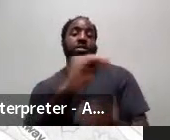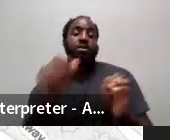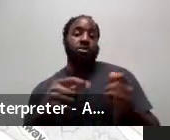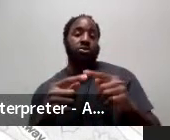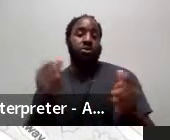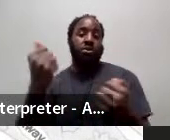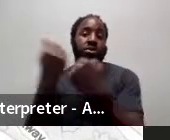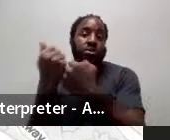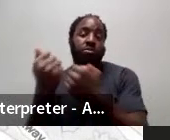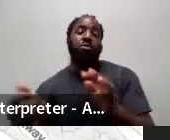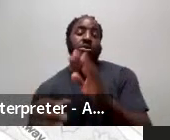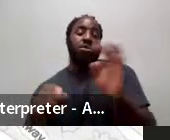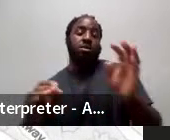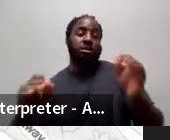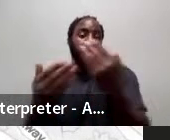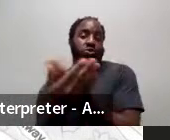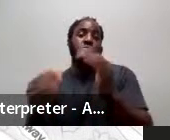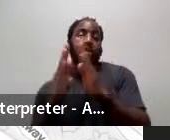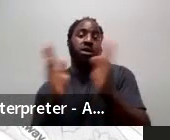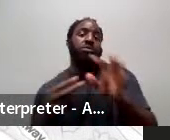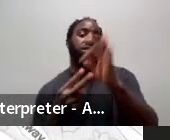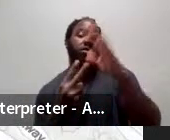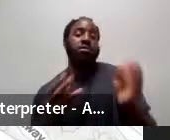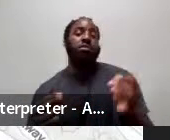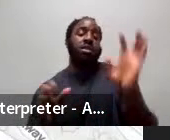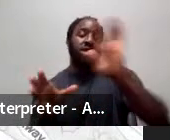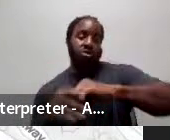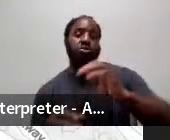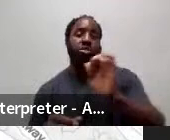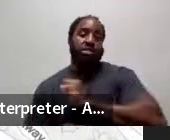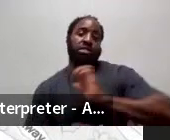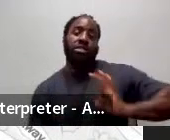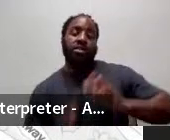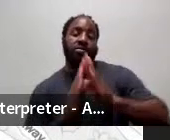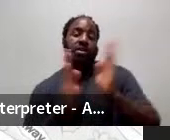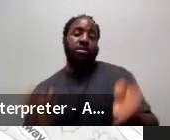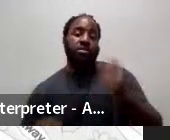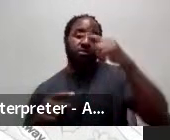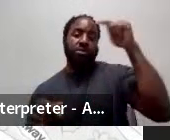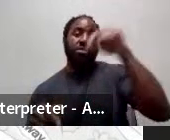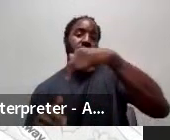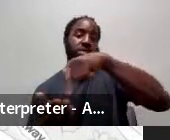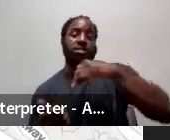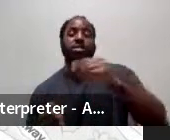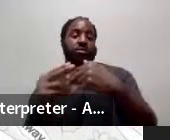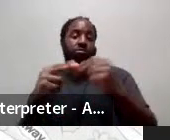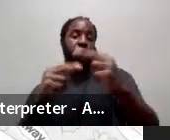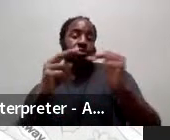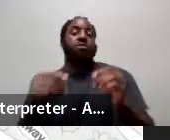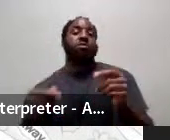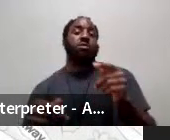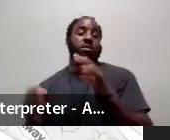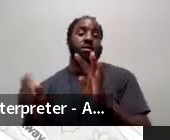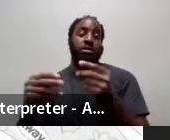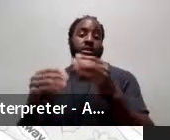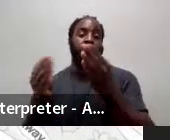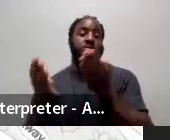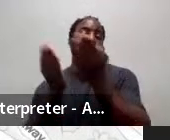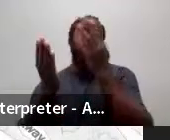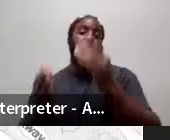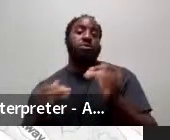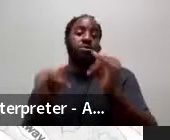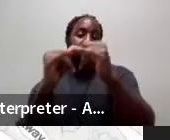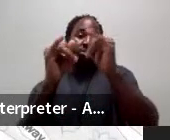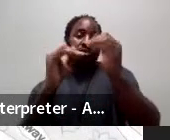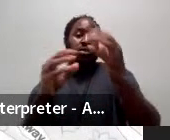creation of new housing options, including staff housing for these institutions. The proposed zoning seeks to encourage development